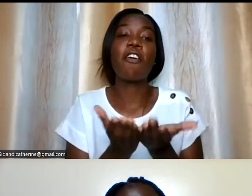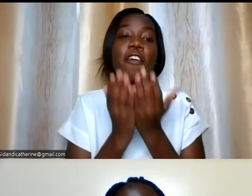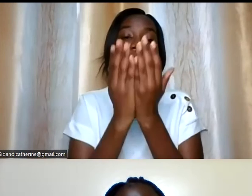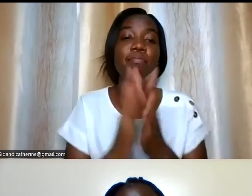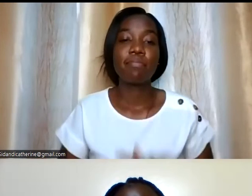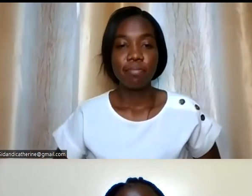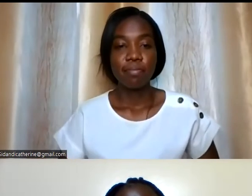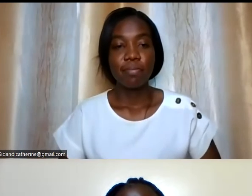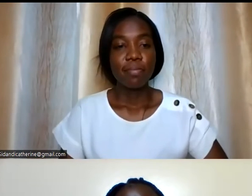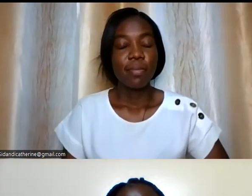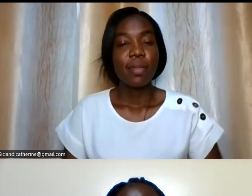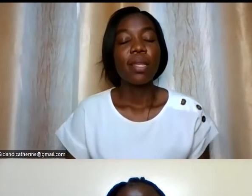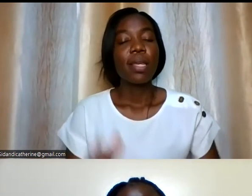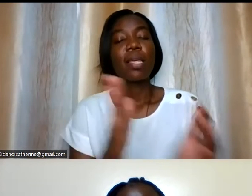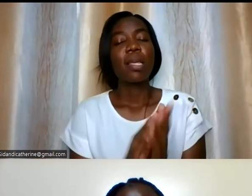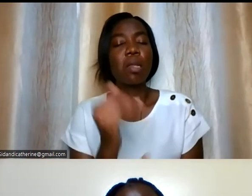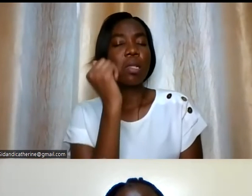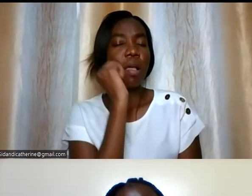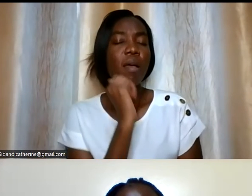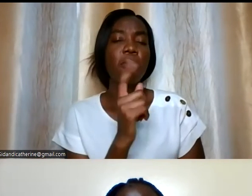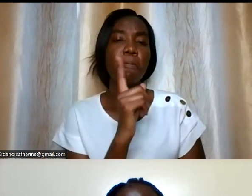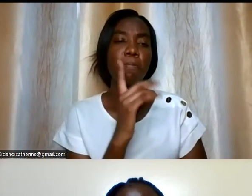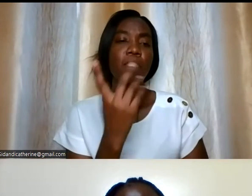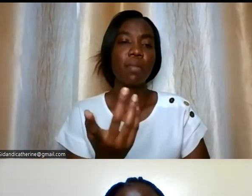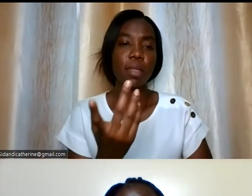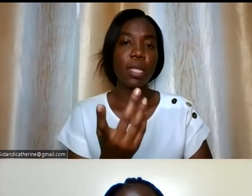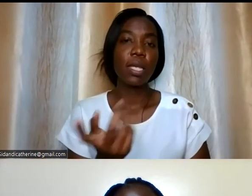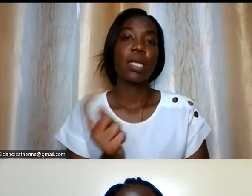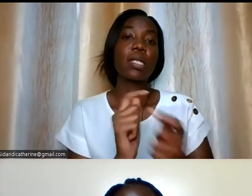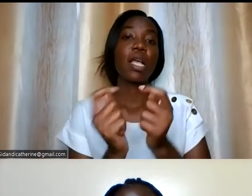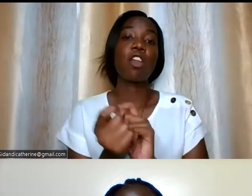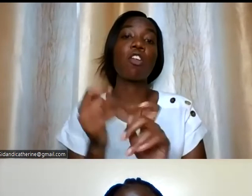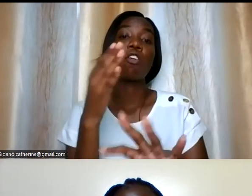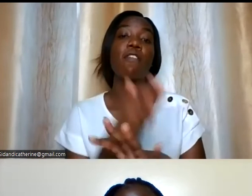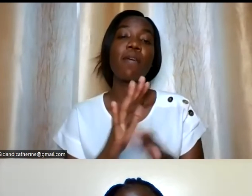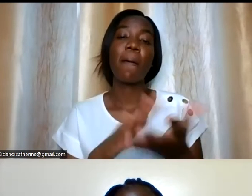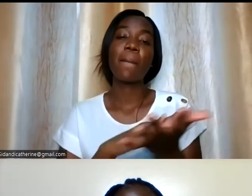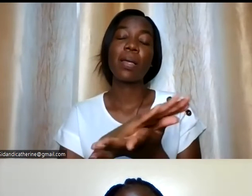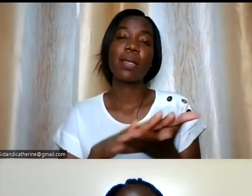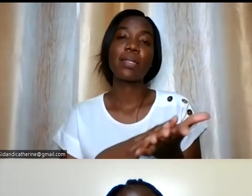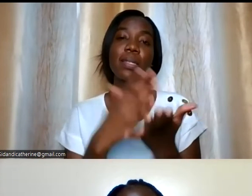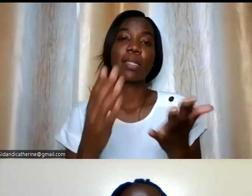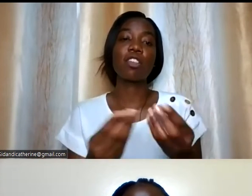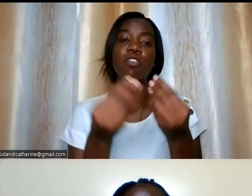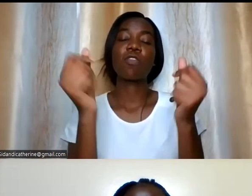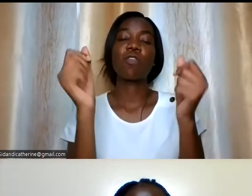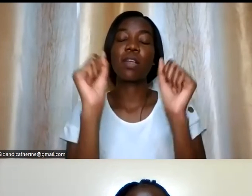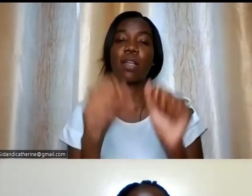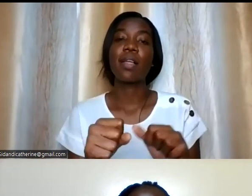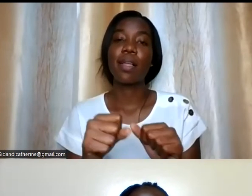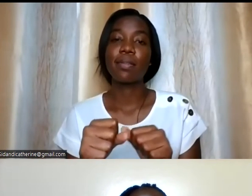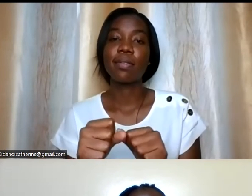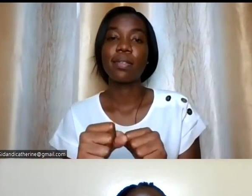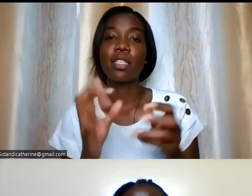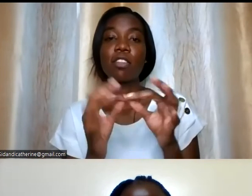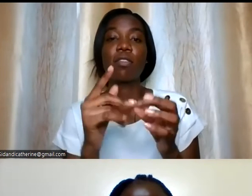And it is sad to say the turnover is as a result of very basic things that can be sorted out as far with if you